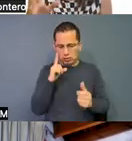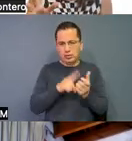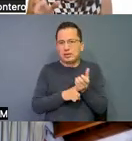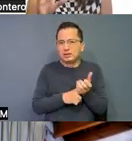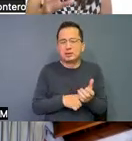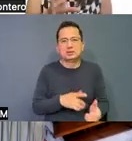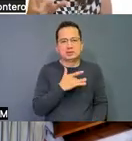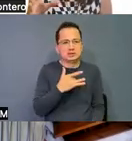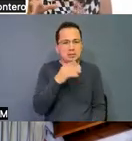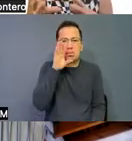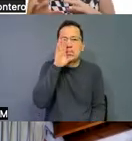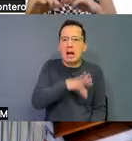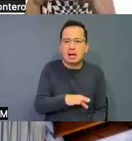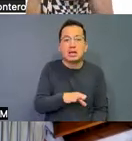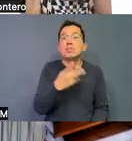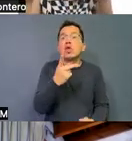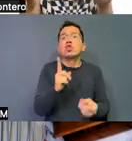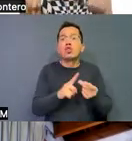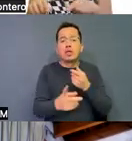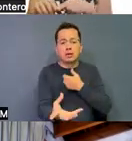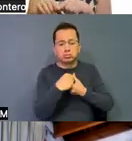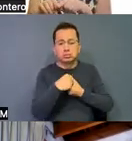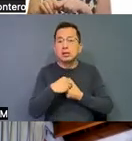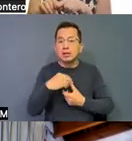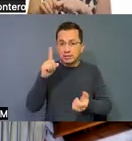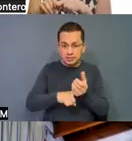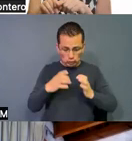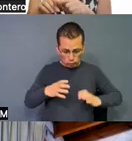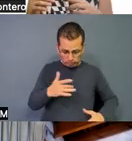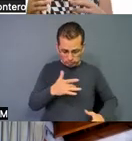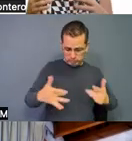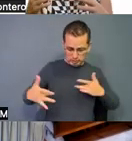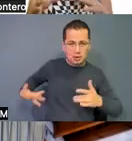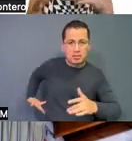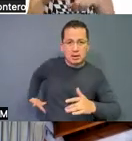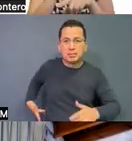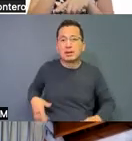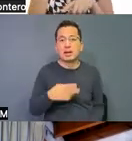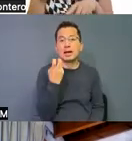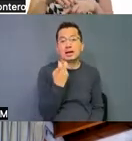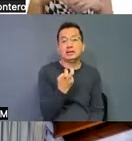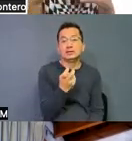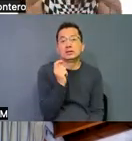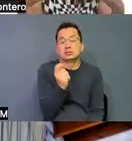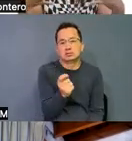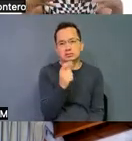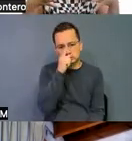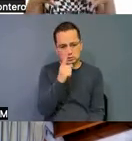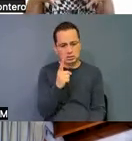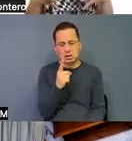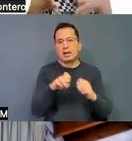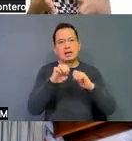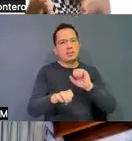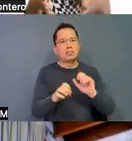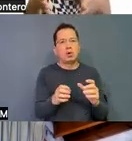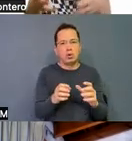called the fascia. Fascia is a lining that covers all of our organs. And not only does it cover the organs, but it